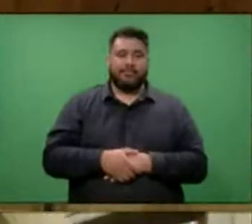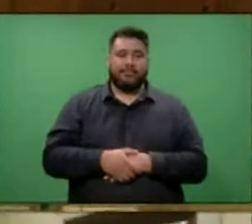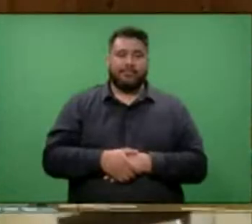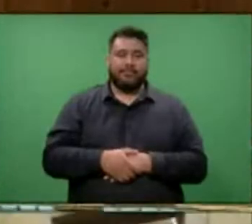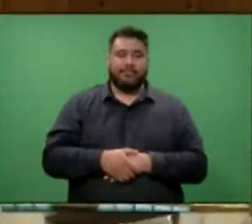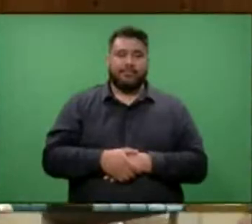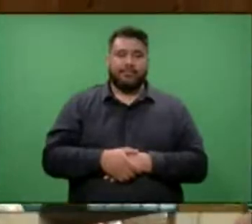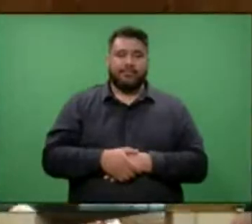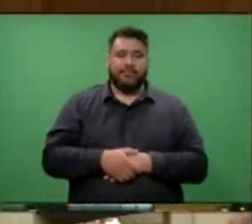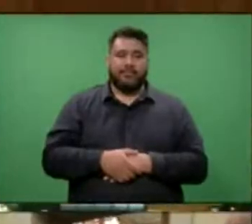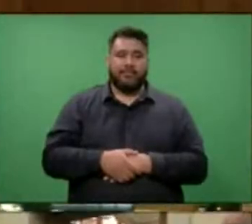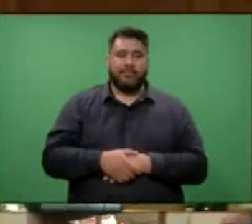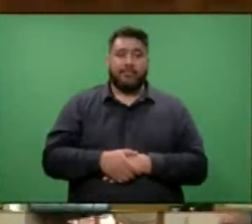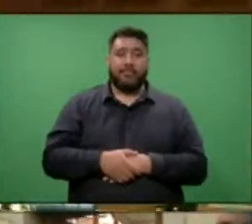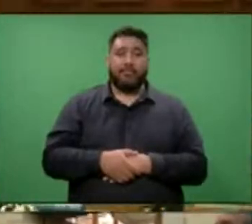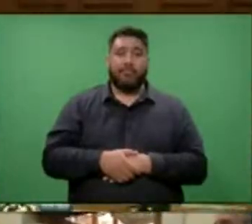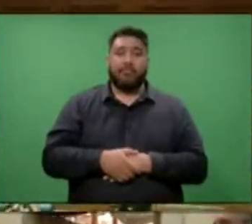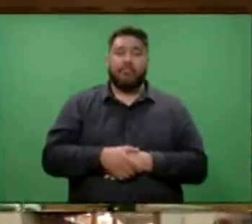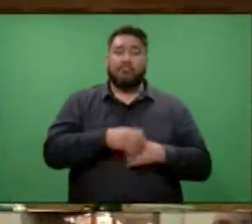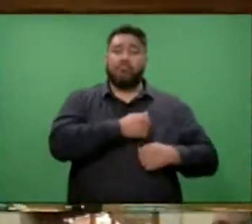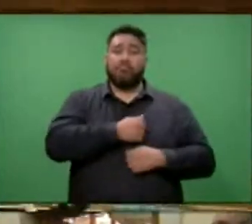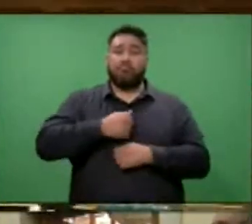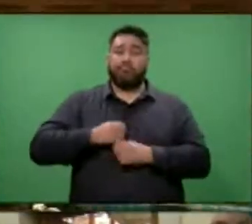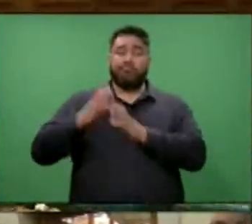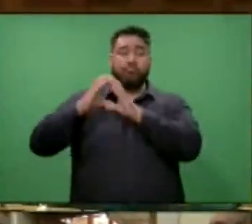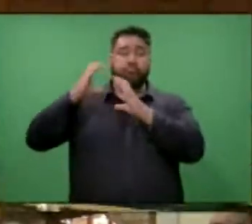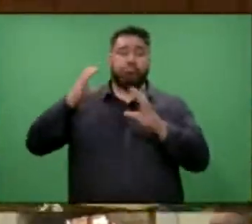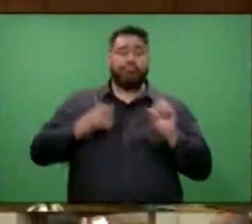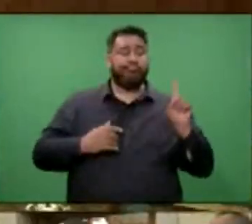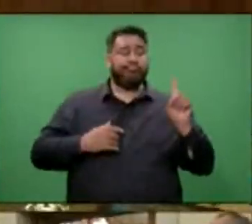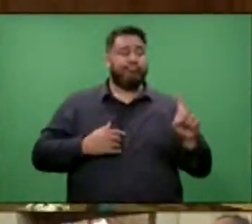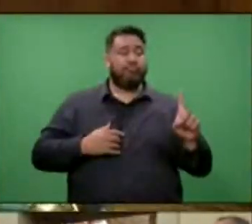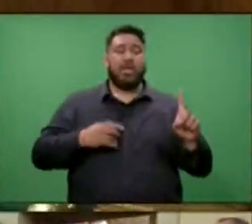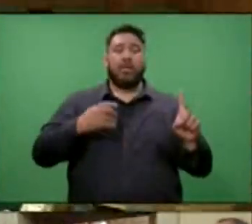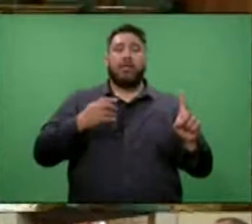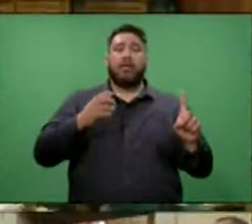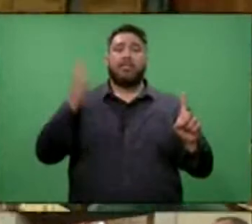The Speaker is following behind the Sergeant at Arms with a mace over his shoulder.